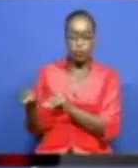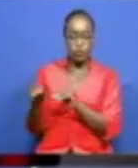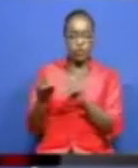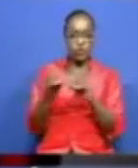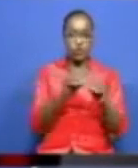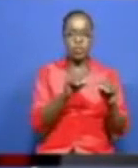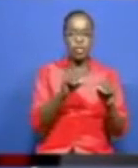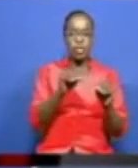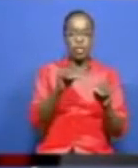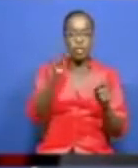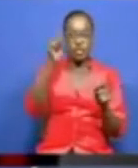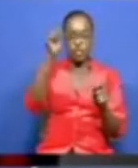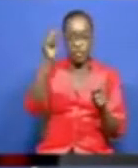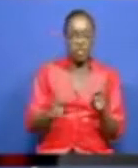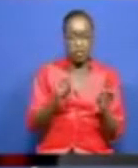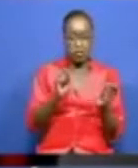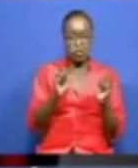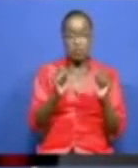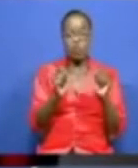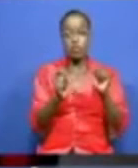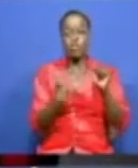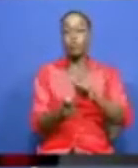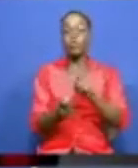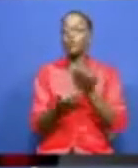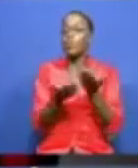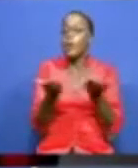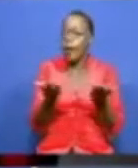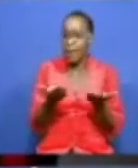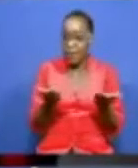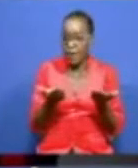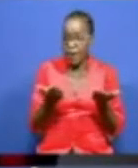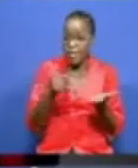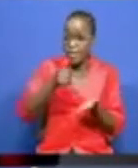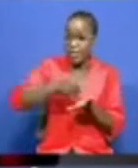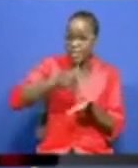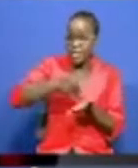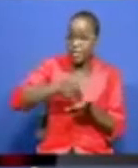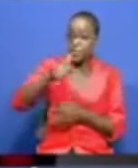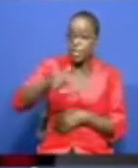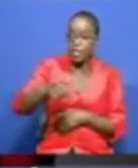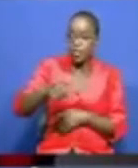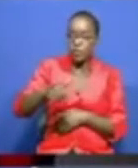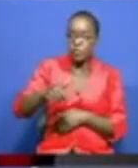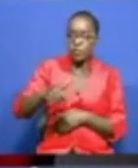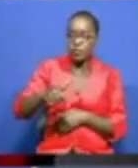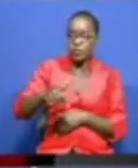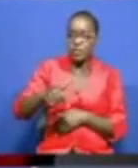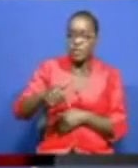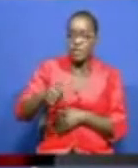the judiciary transformation to where it is today is our